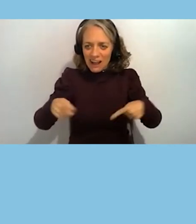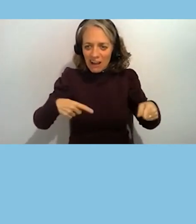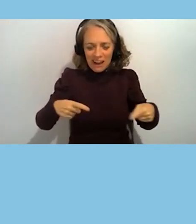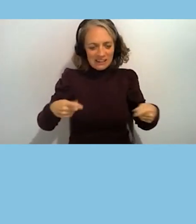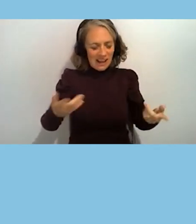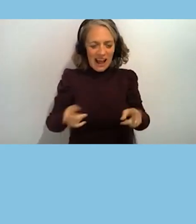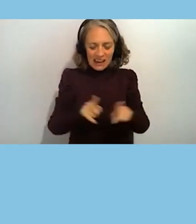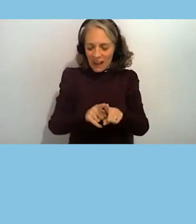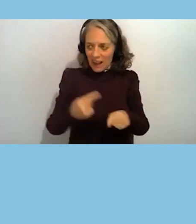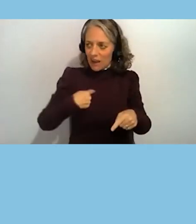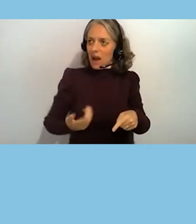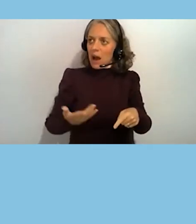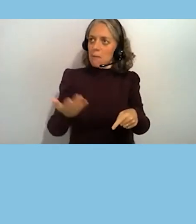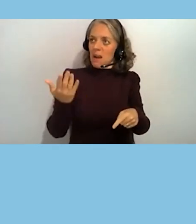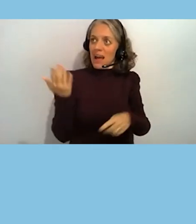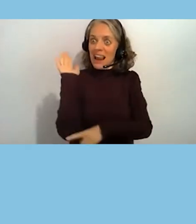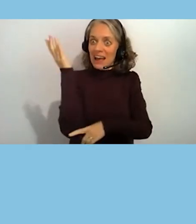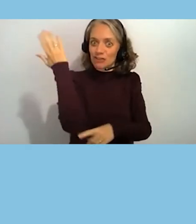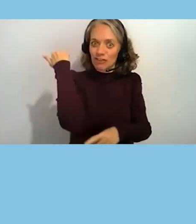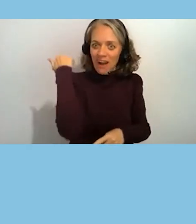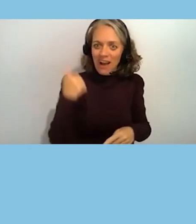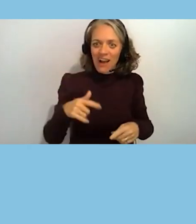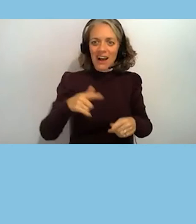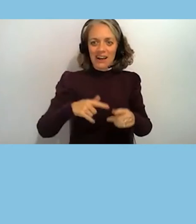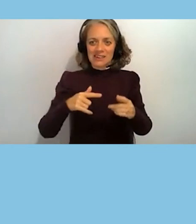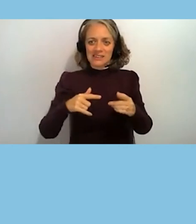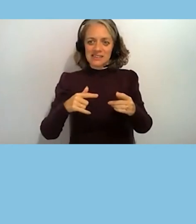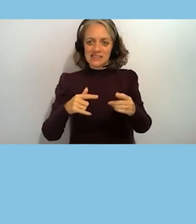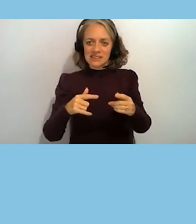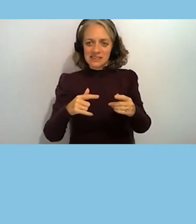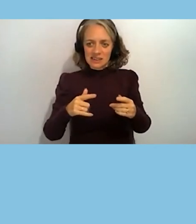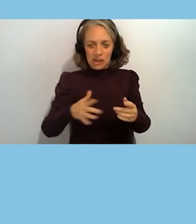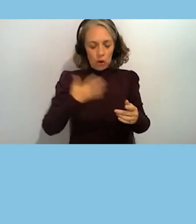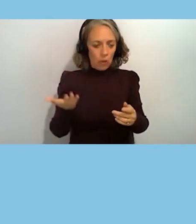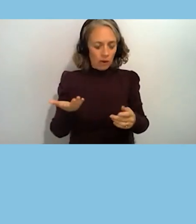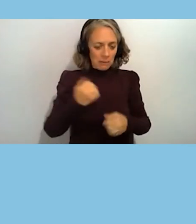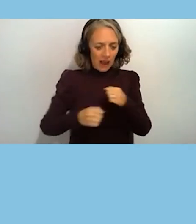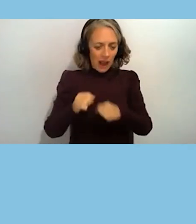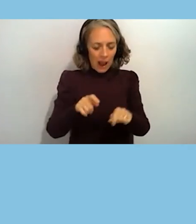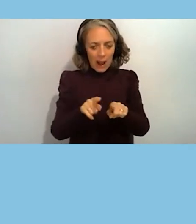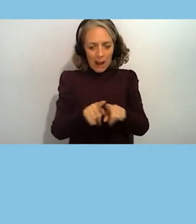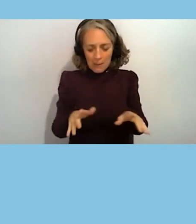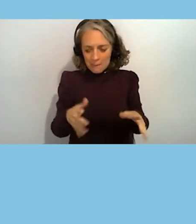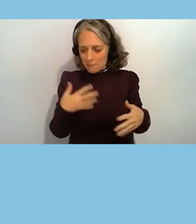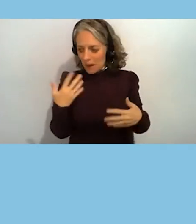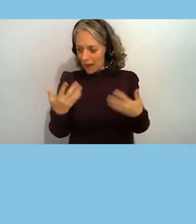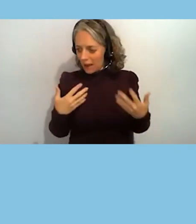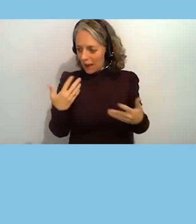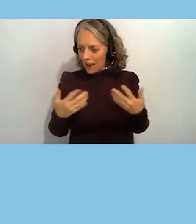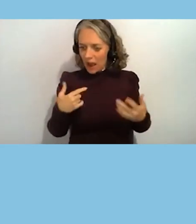in a previous life of undergraduate, not to go into a mode where I'm